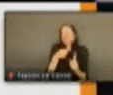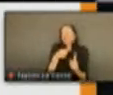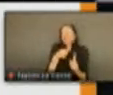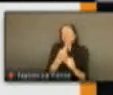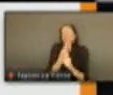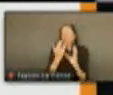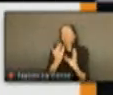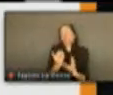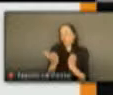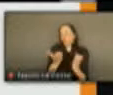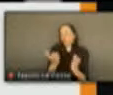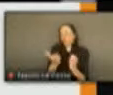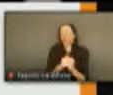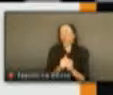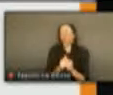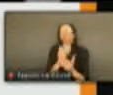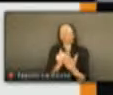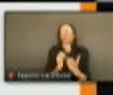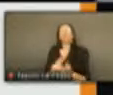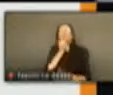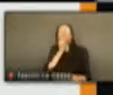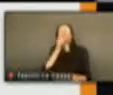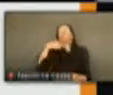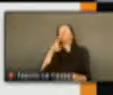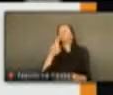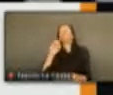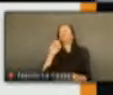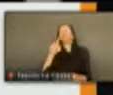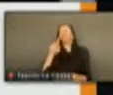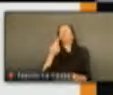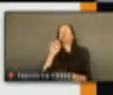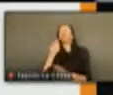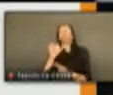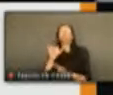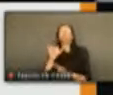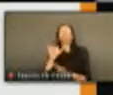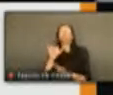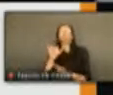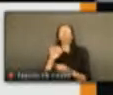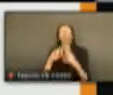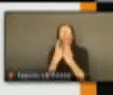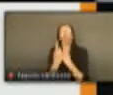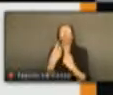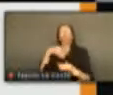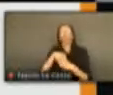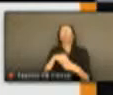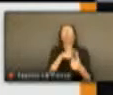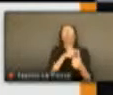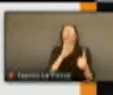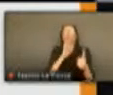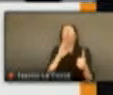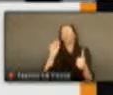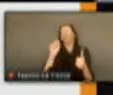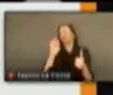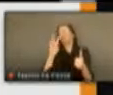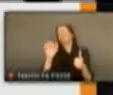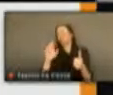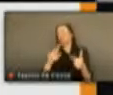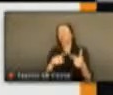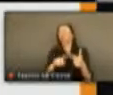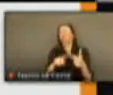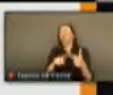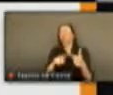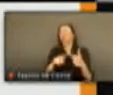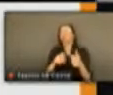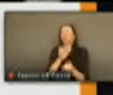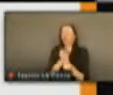Some of our proprietary departments consist of water and sewer, solid waste, aviation, and seaport.